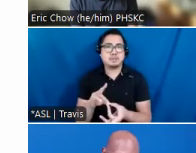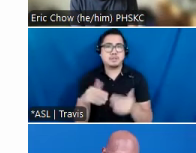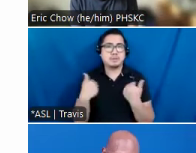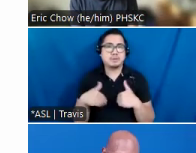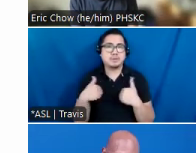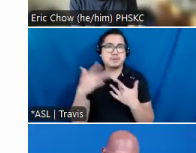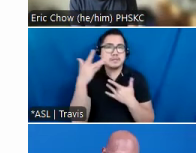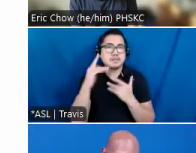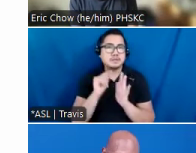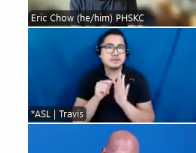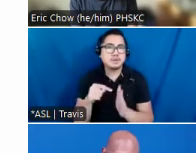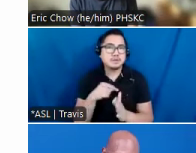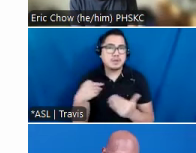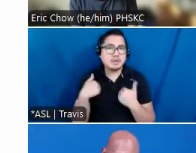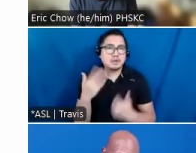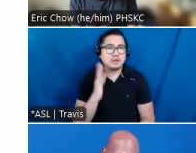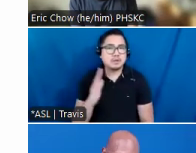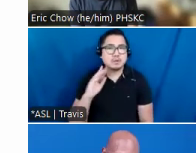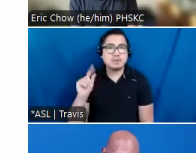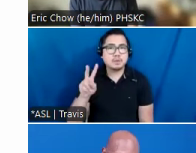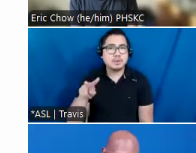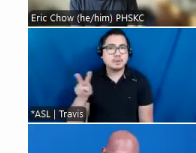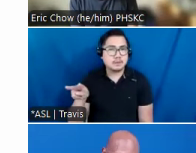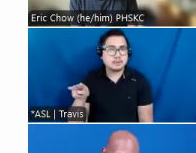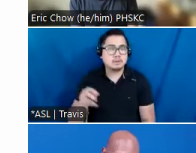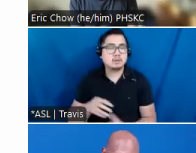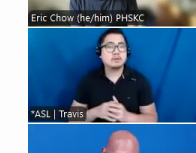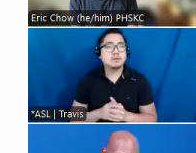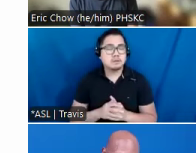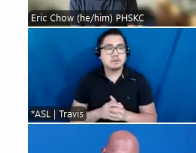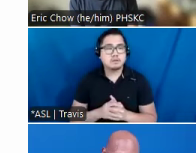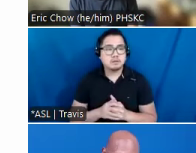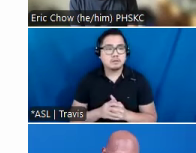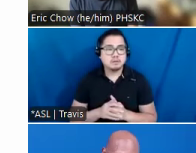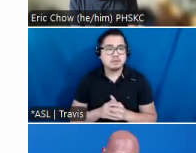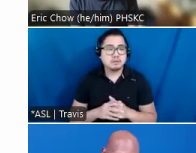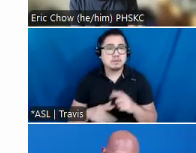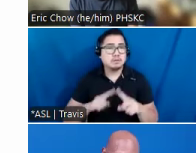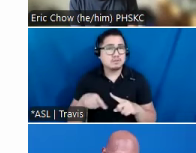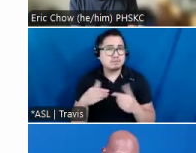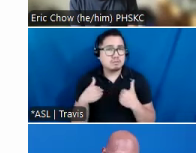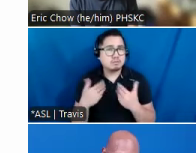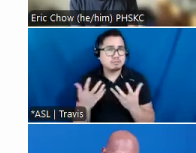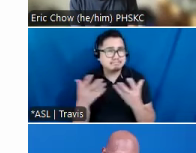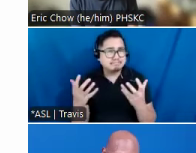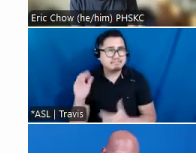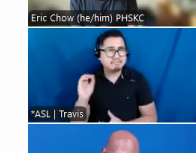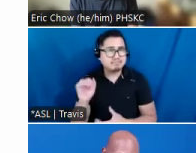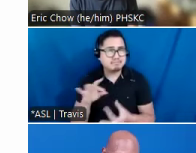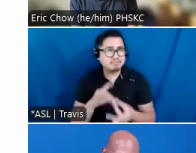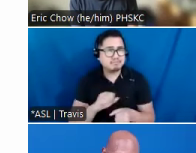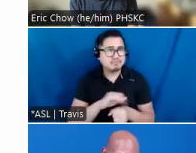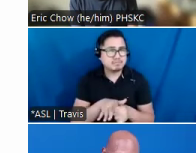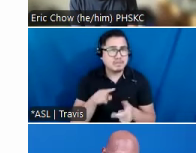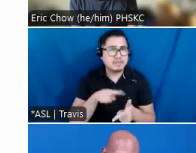illness season that we had in 2022, when we had a lot of cases of COVID, flu,